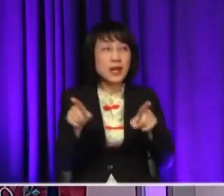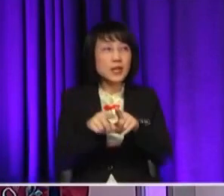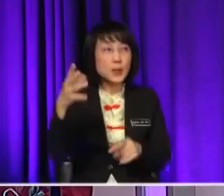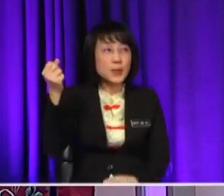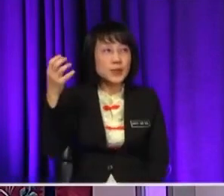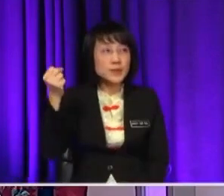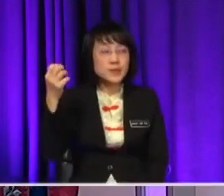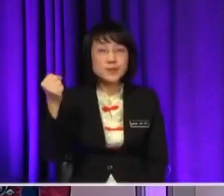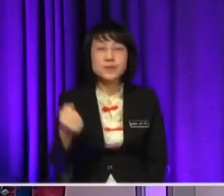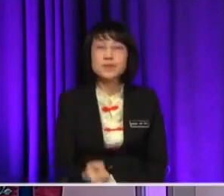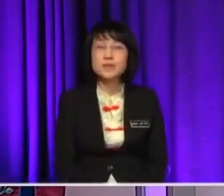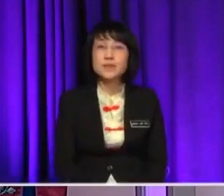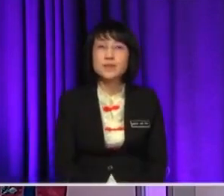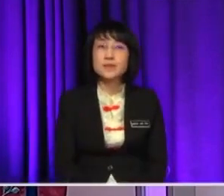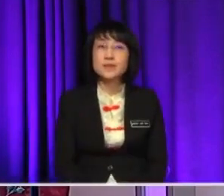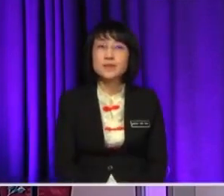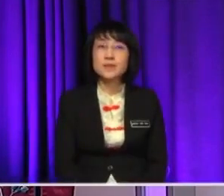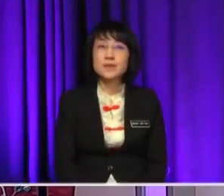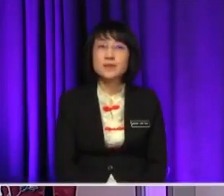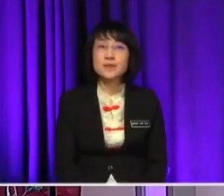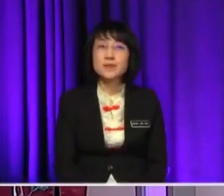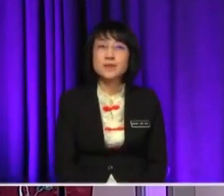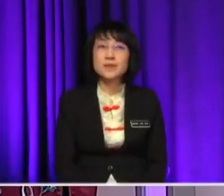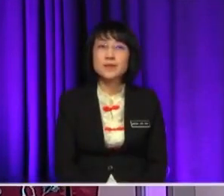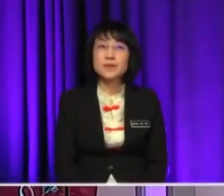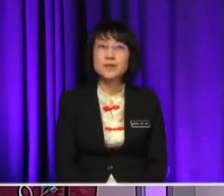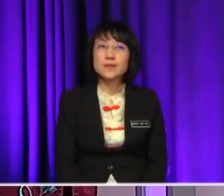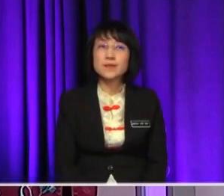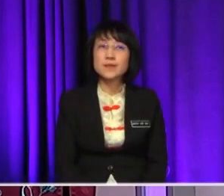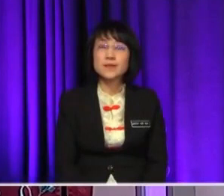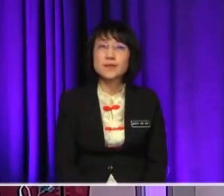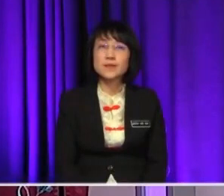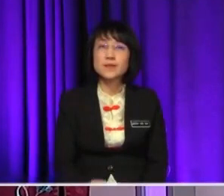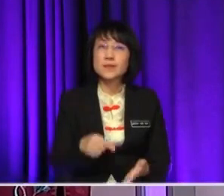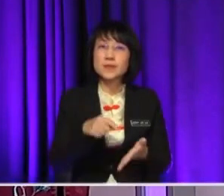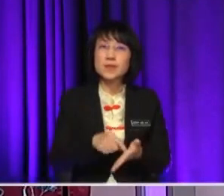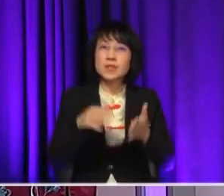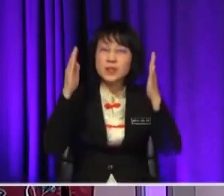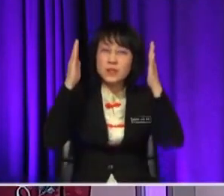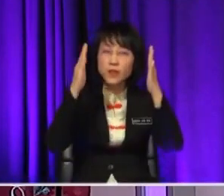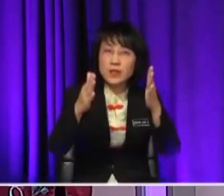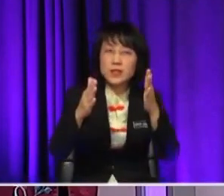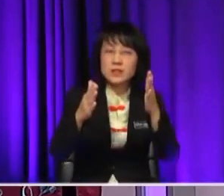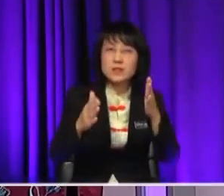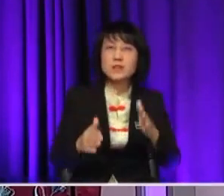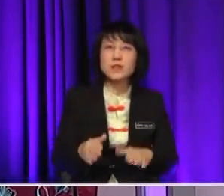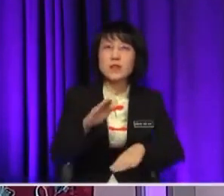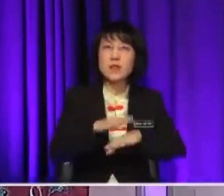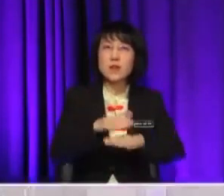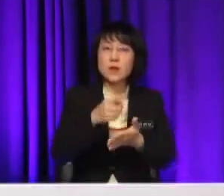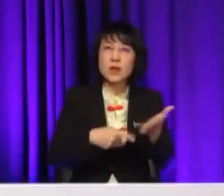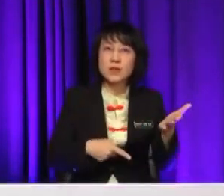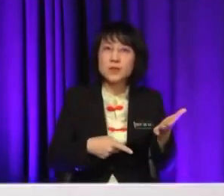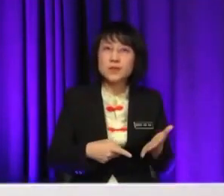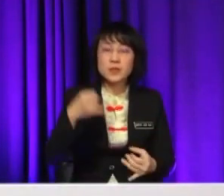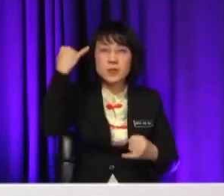actually highlights what? What does it highlight? When we look at in terms of imagery, what does it highlight?